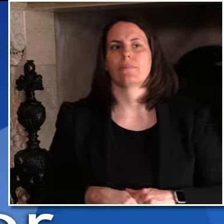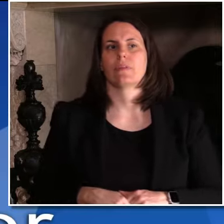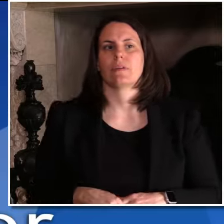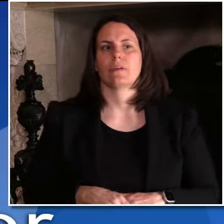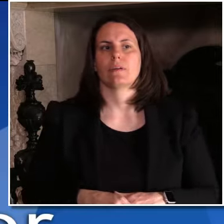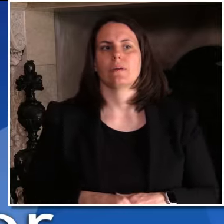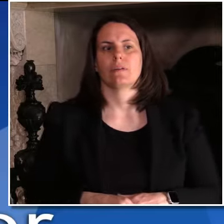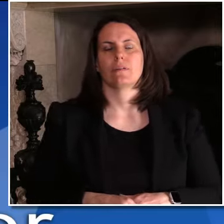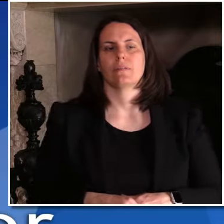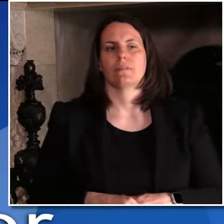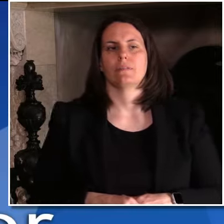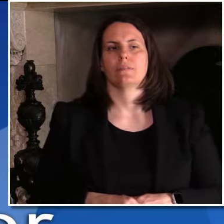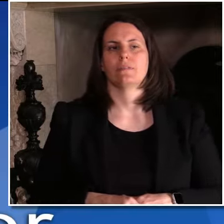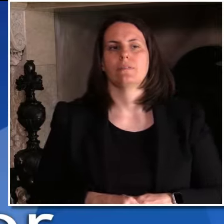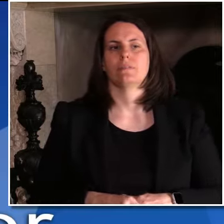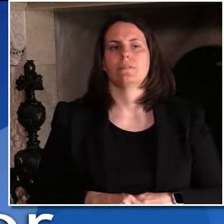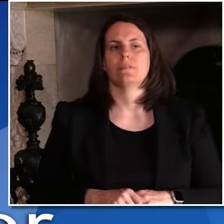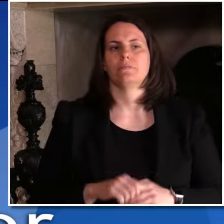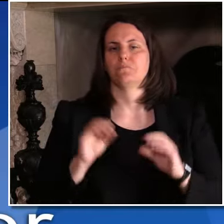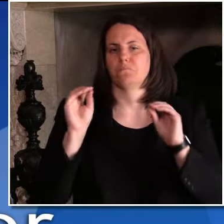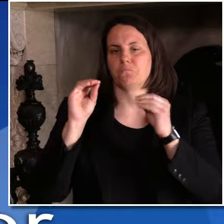15 in Madison. Morgan?